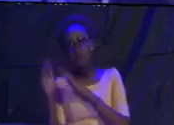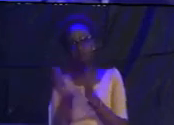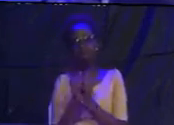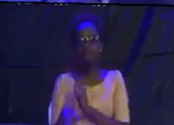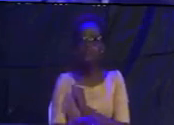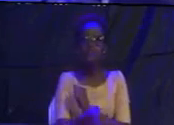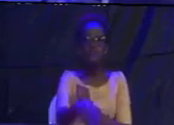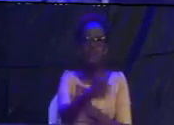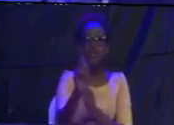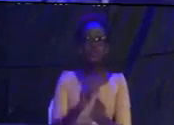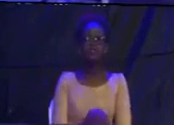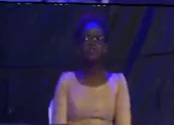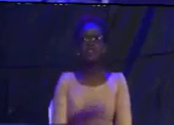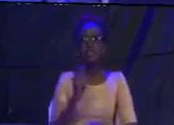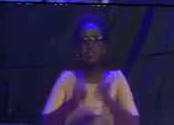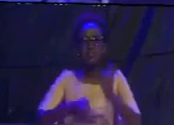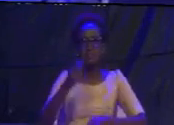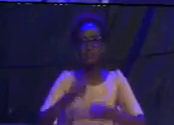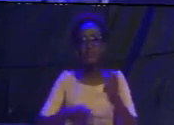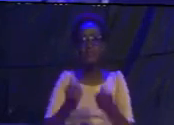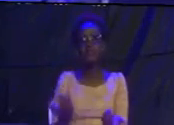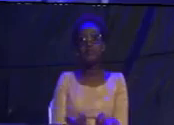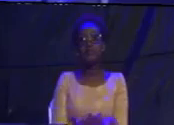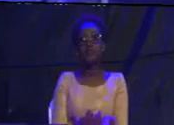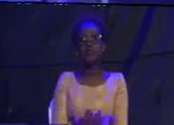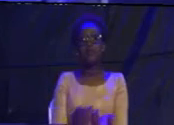They sleep with snakes and walk with